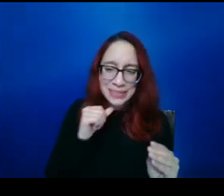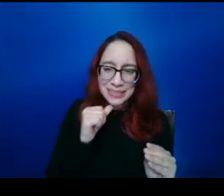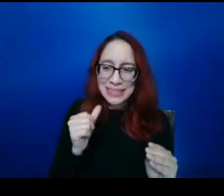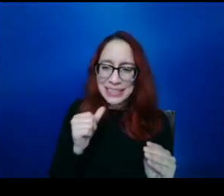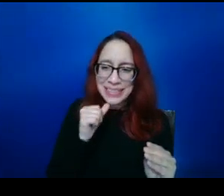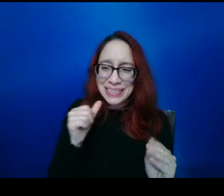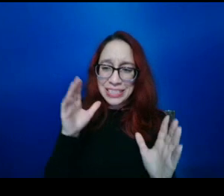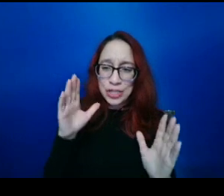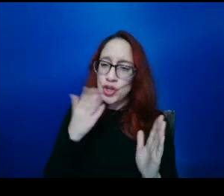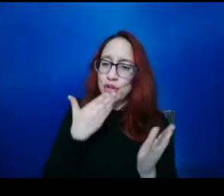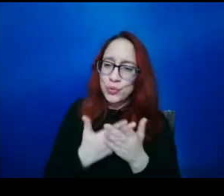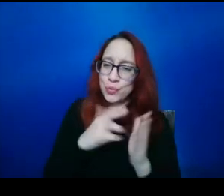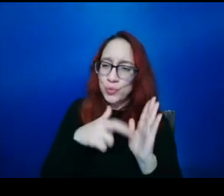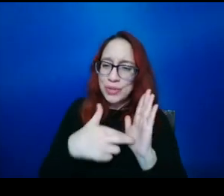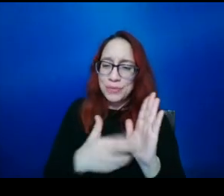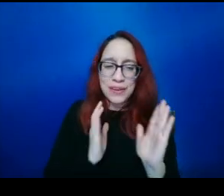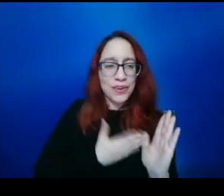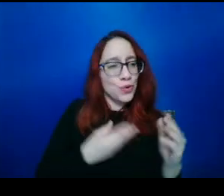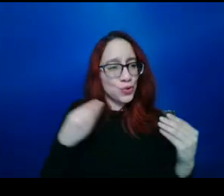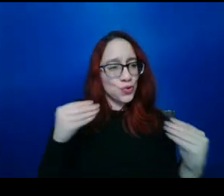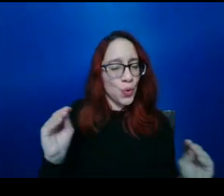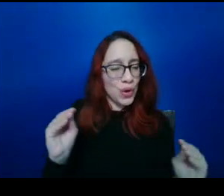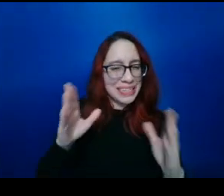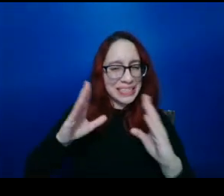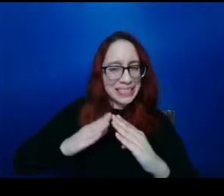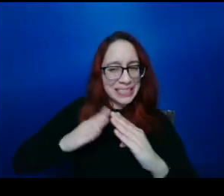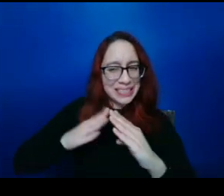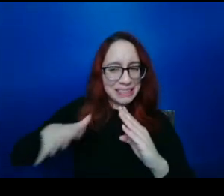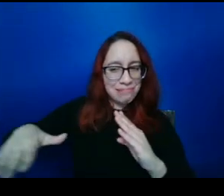it's not the great representation of our city right in the downtown corridor.